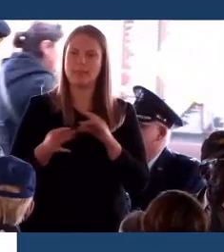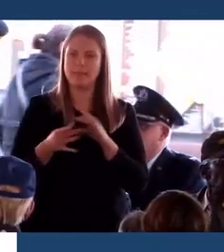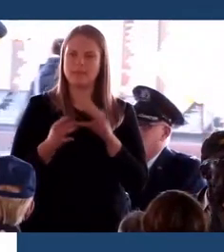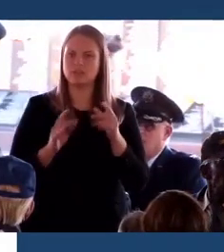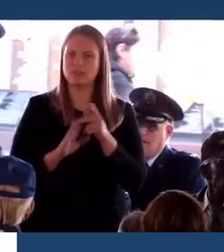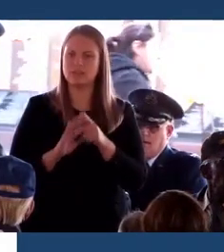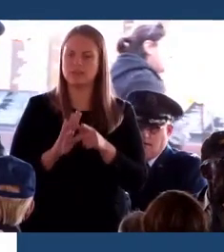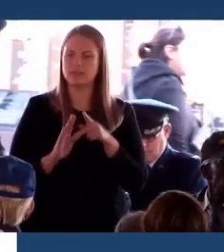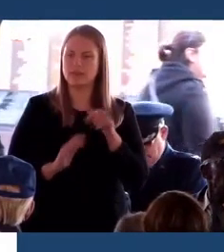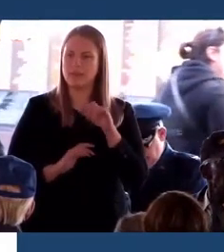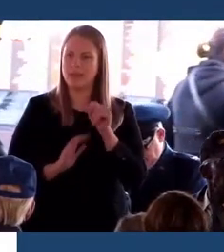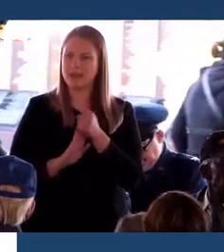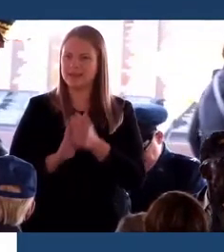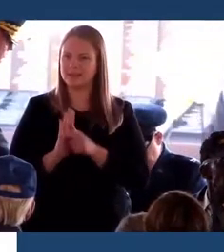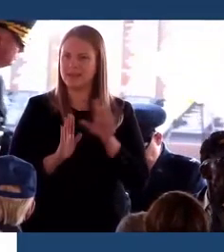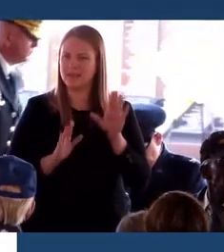speech,